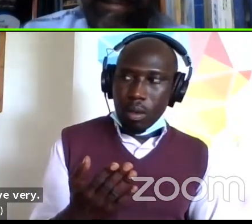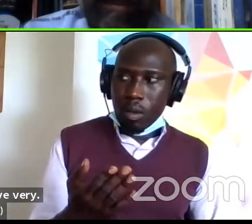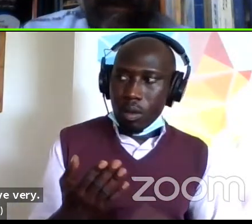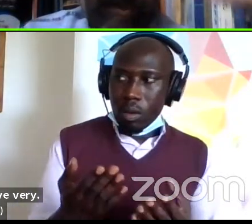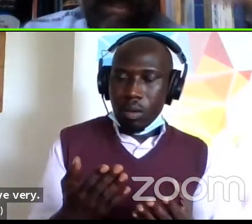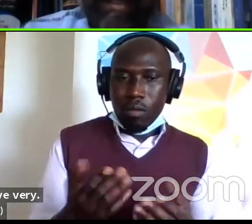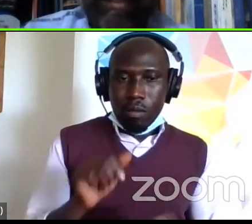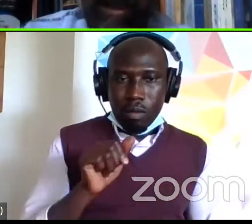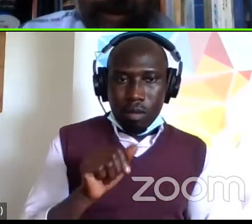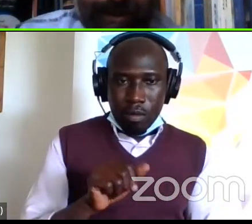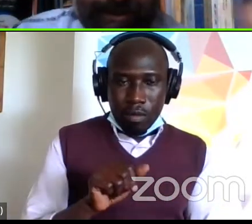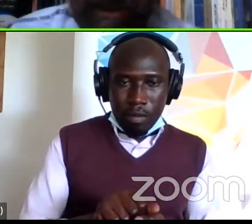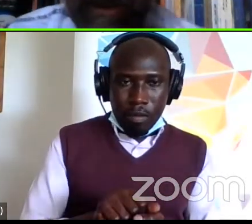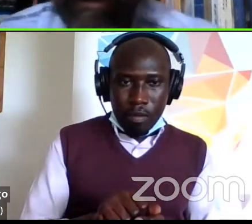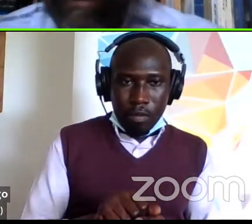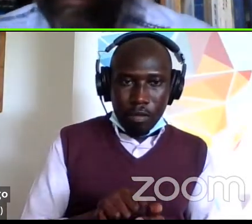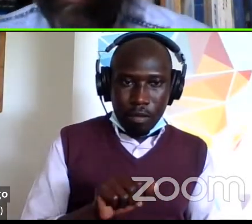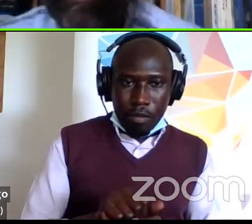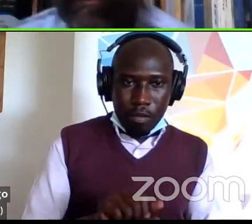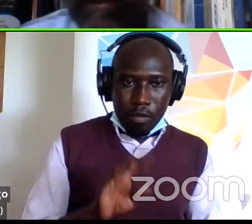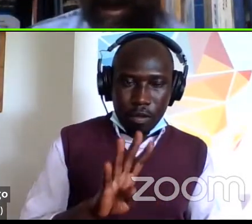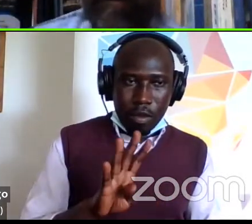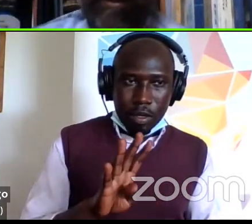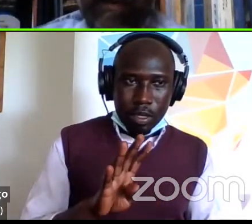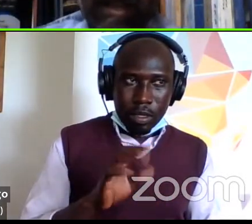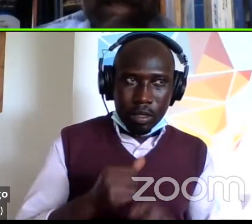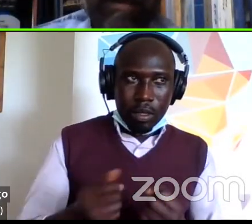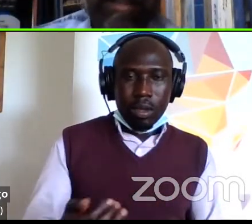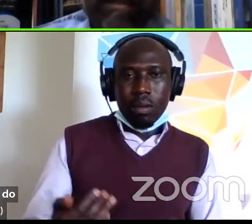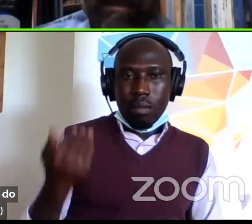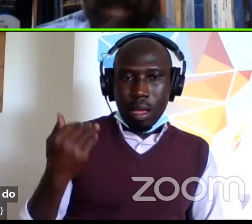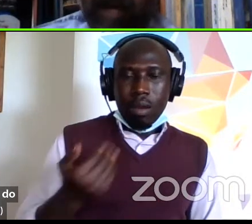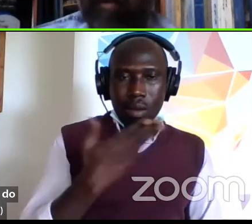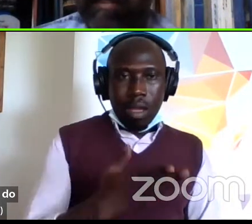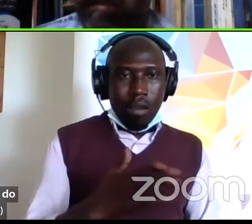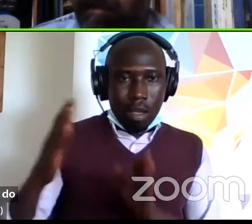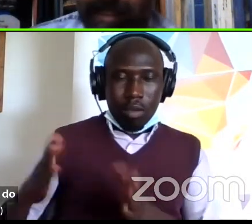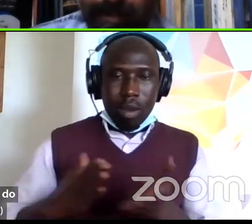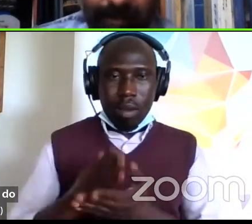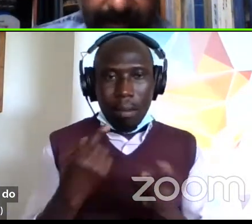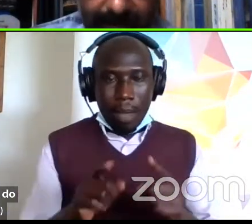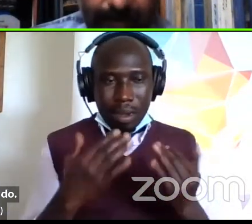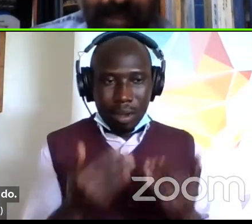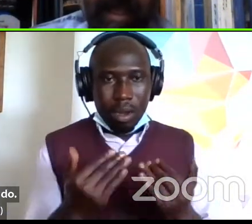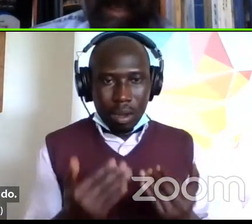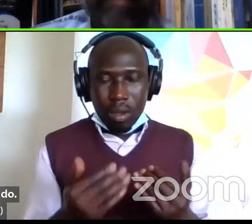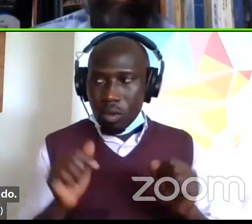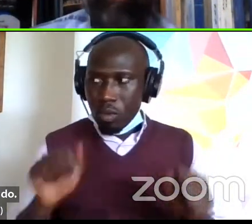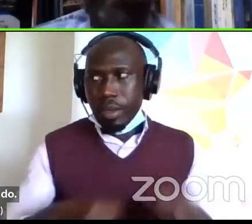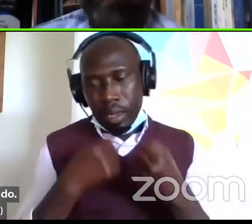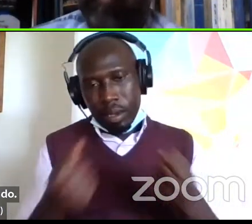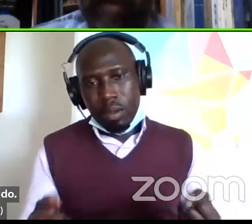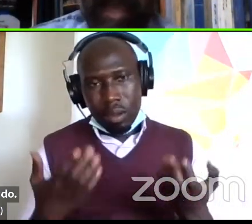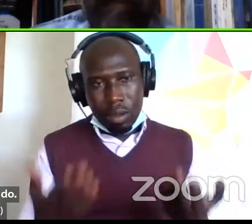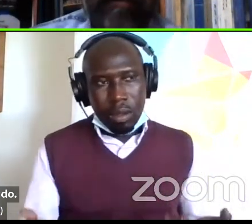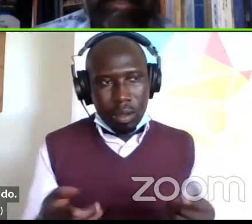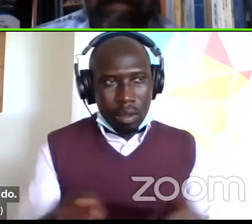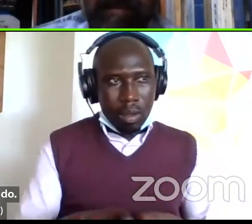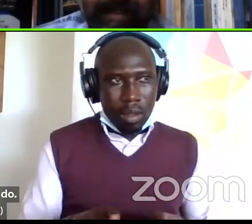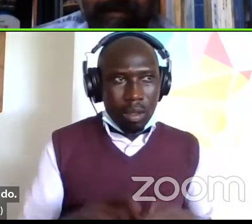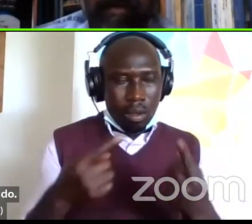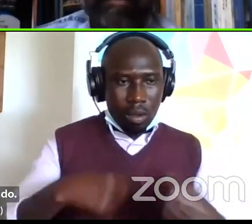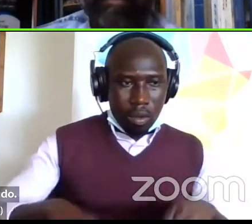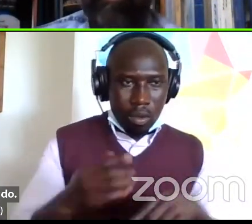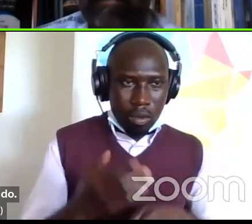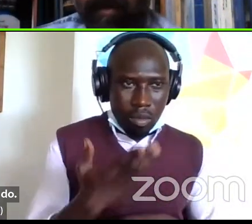14 years, 40 years ago to have a human rights, but until now we cannot. And we have